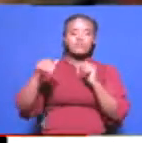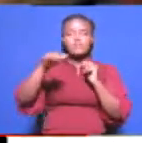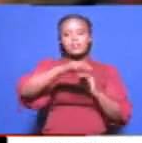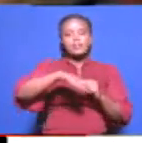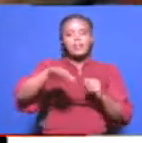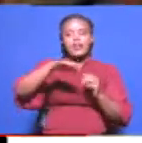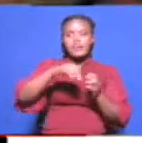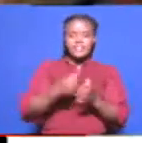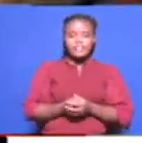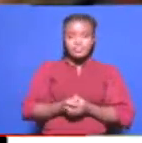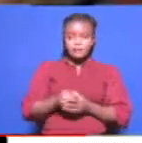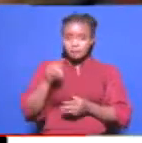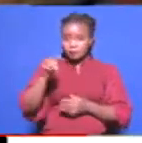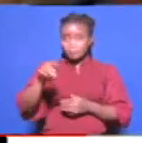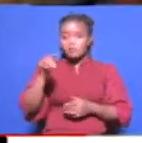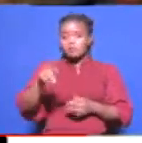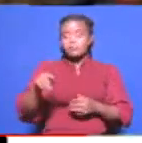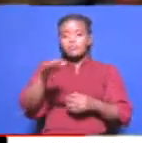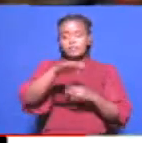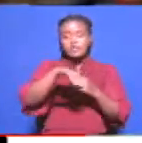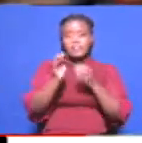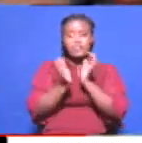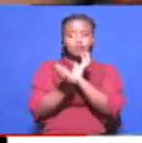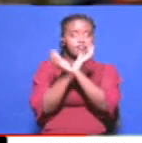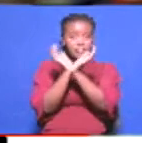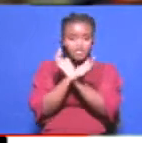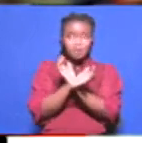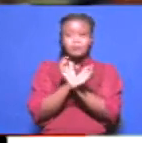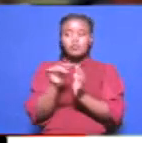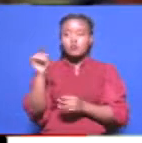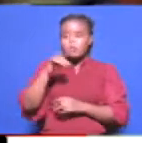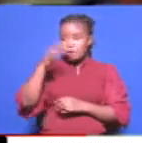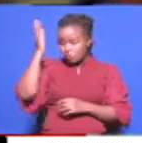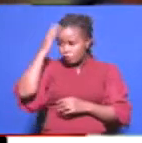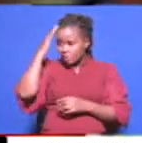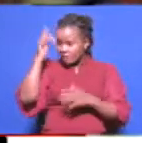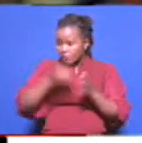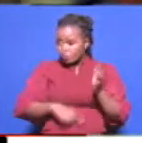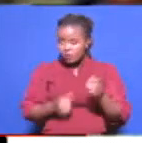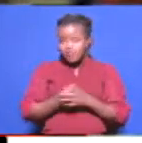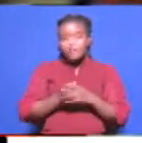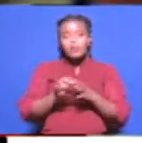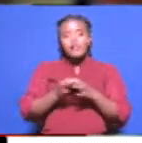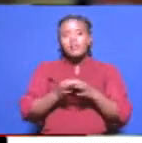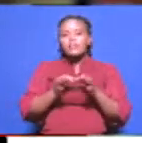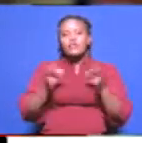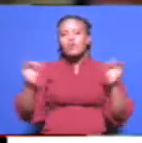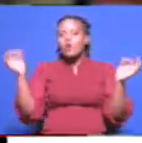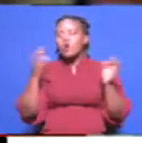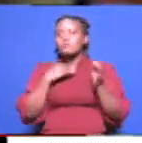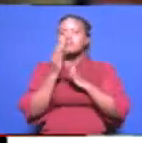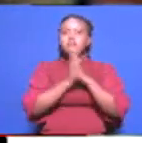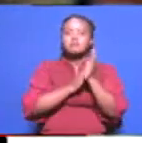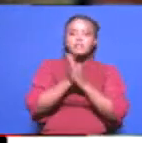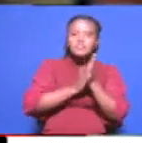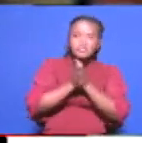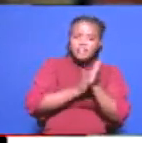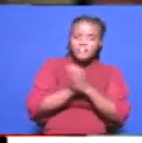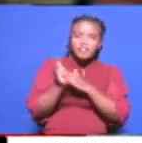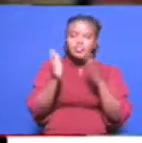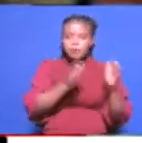complex, Your Excellency, will realize the long-cherished dream of broadening KDF sporting